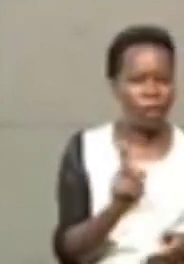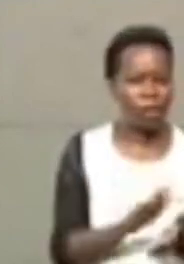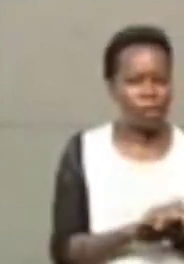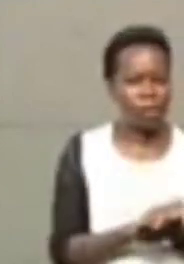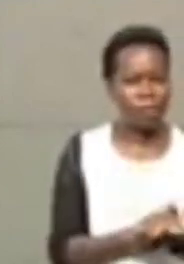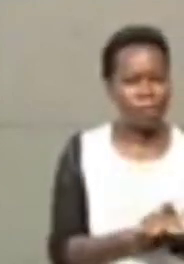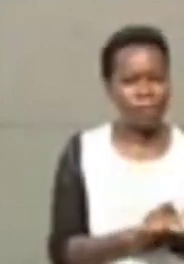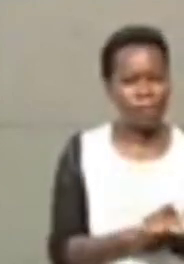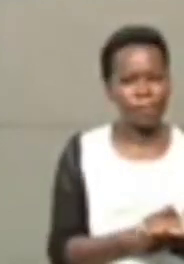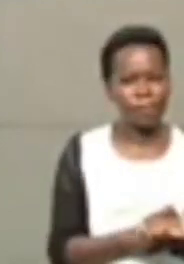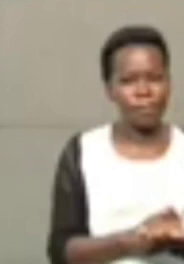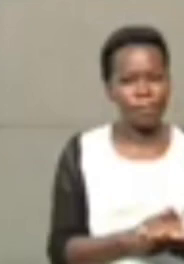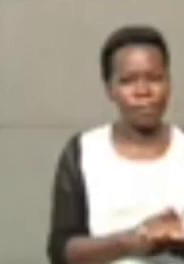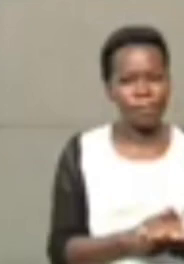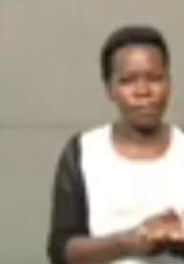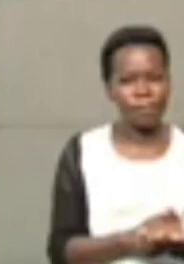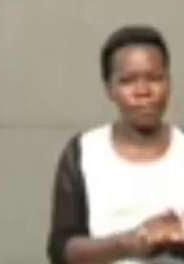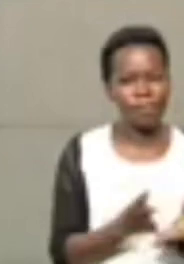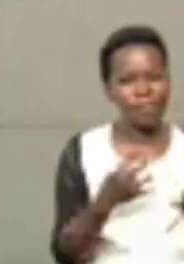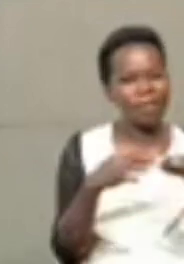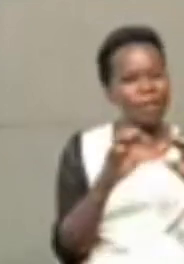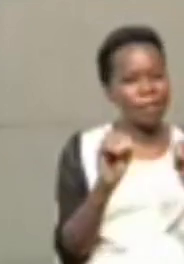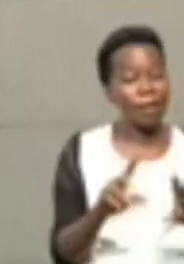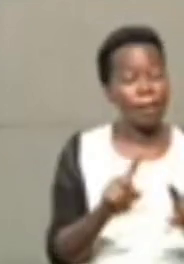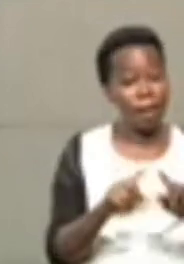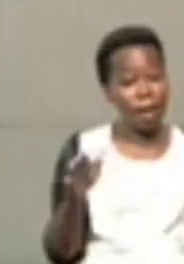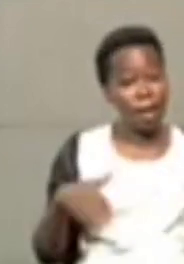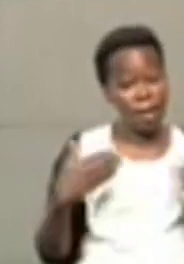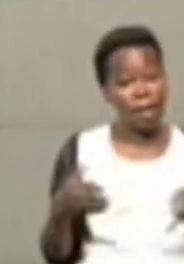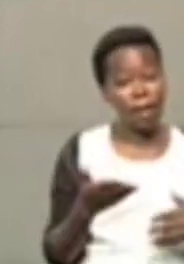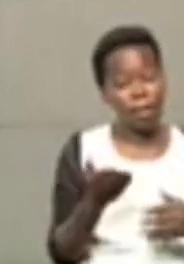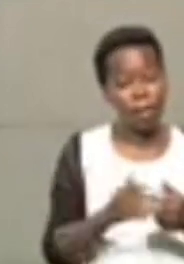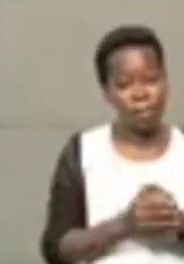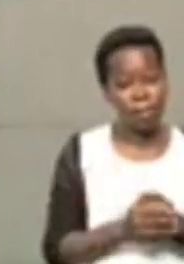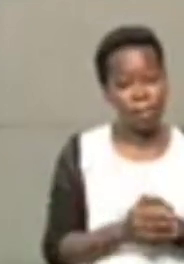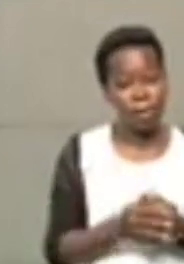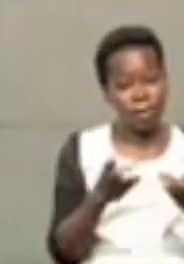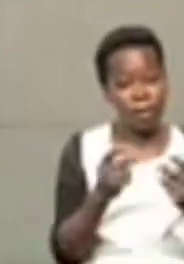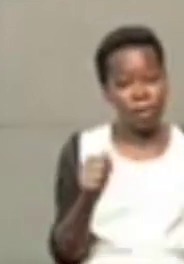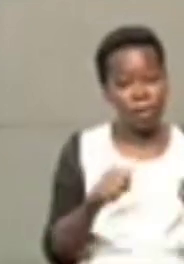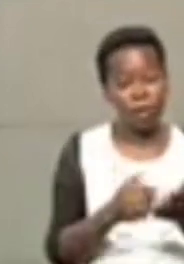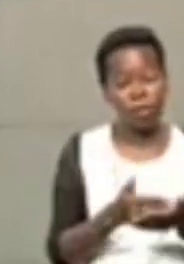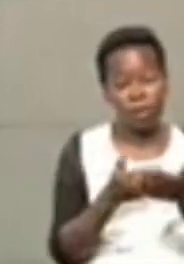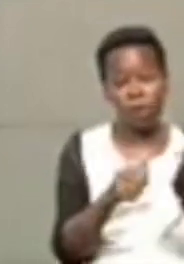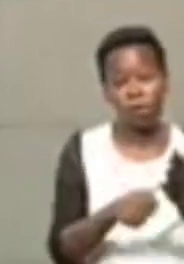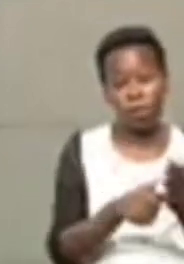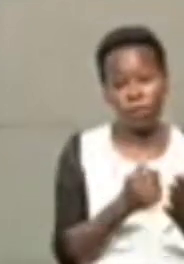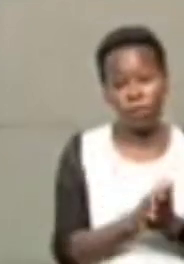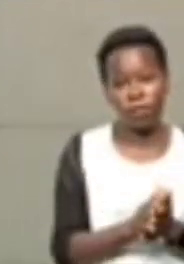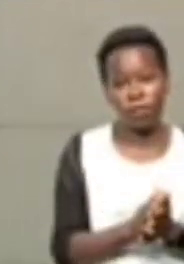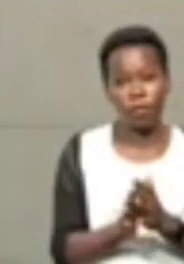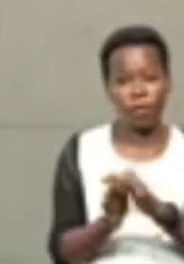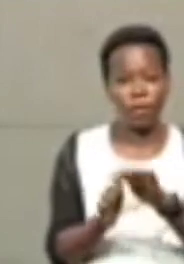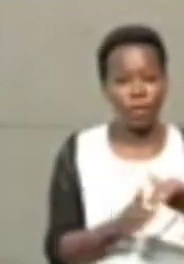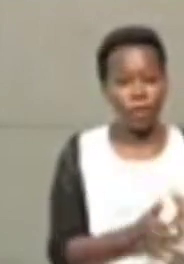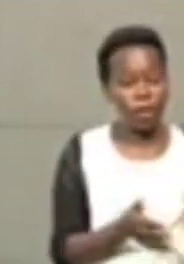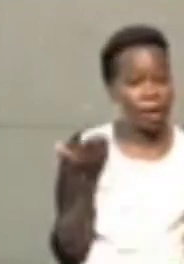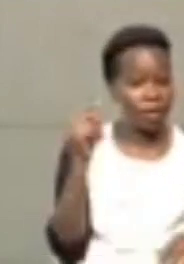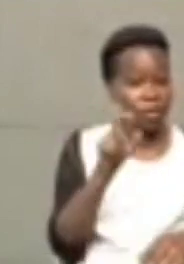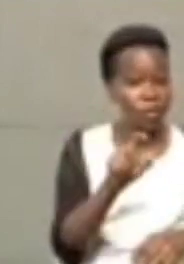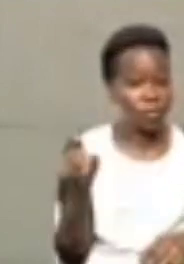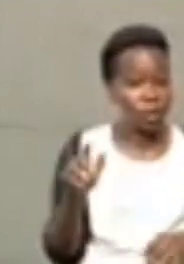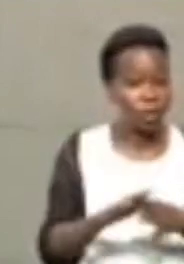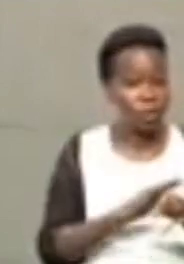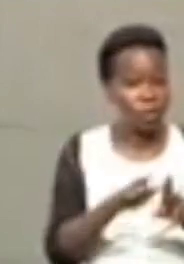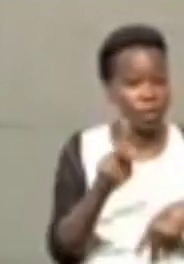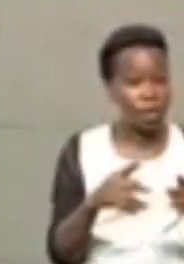to be a pushback, which is unnecessary, and I'm glad you addressed that matter. Right, Honorable, as I did inform you last week,